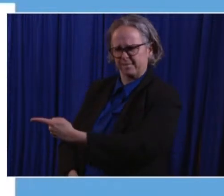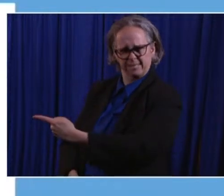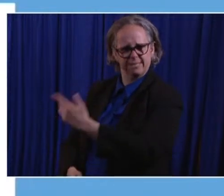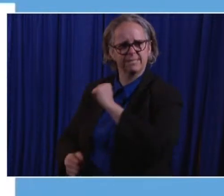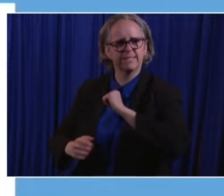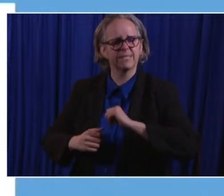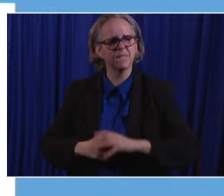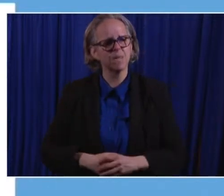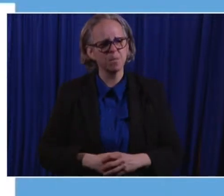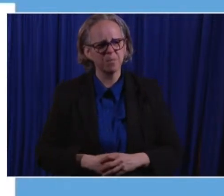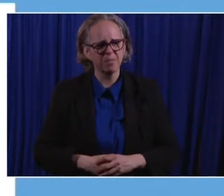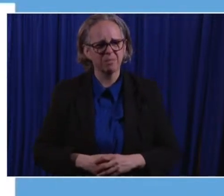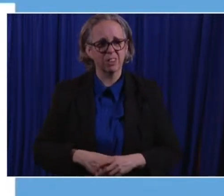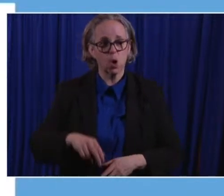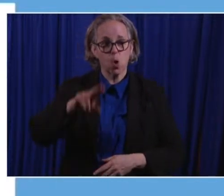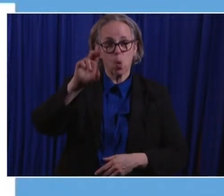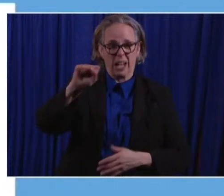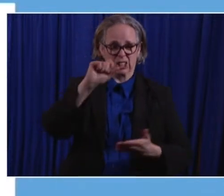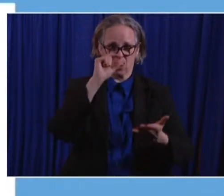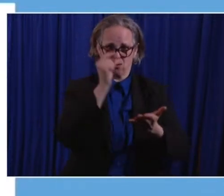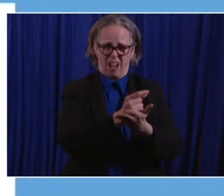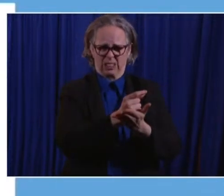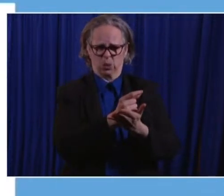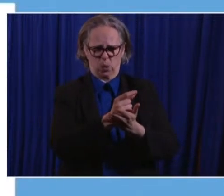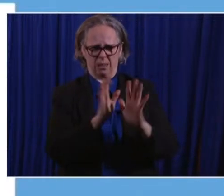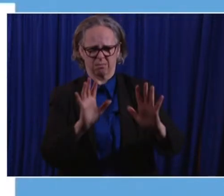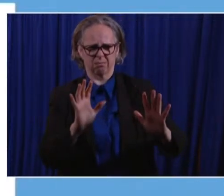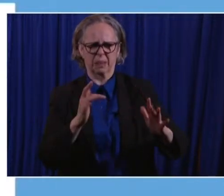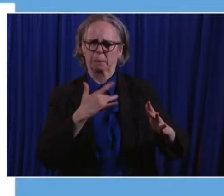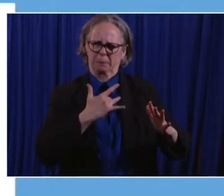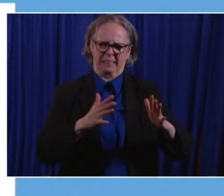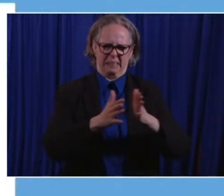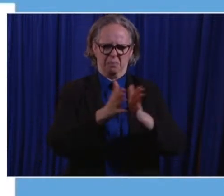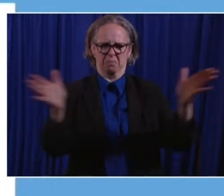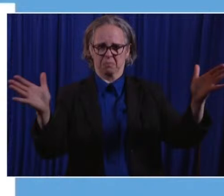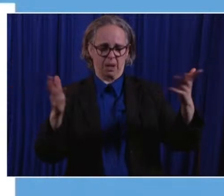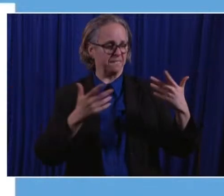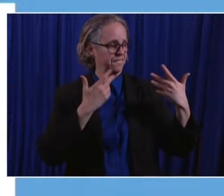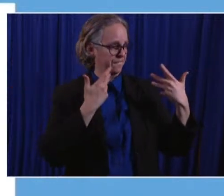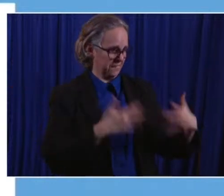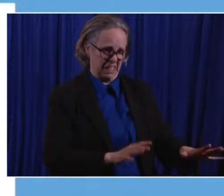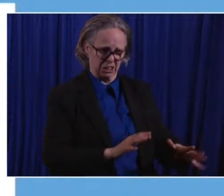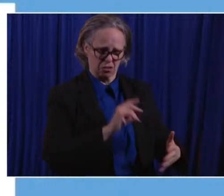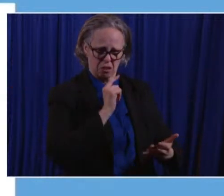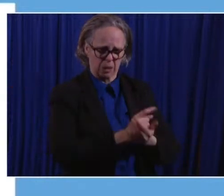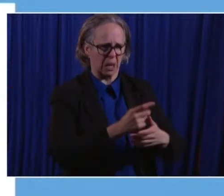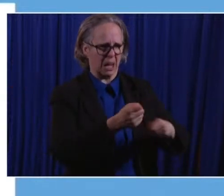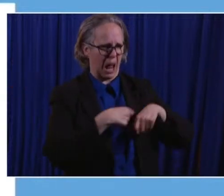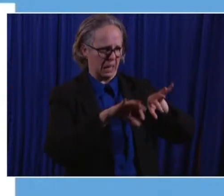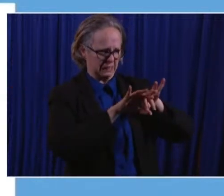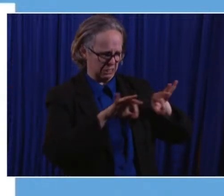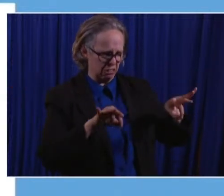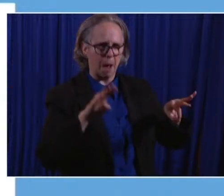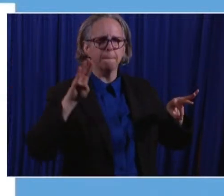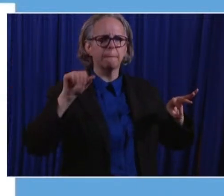employed in the state after they received a bachelor degree from